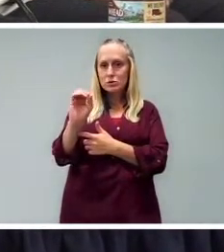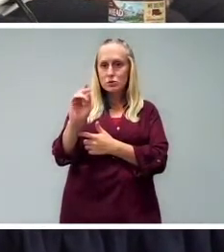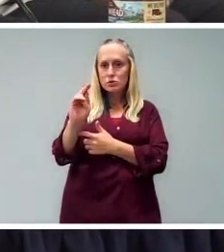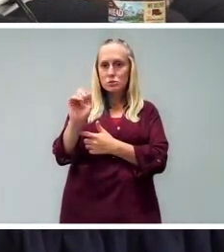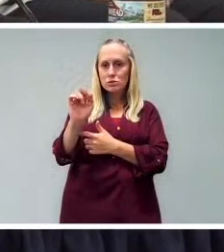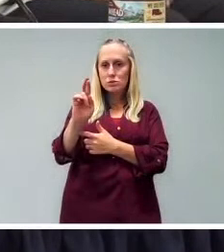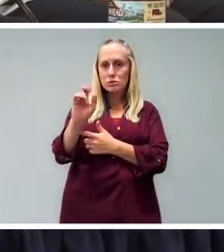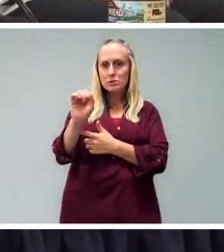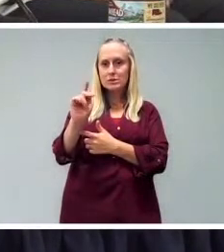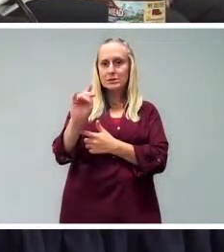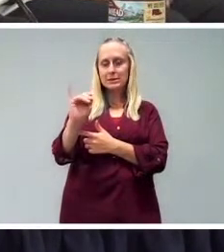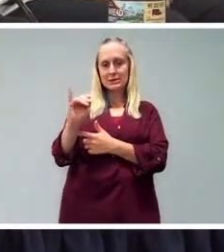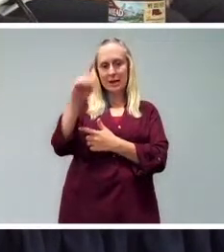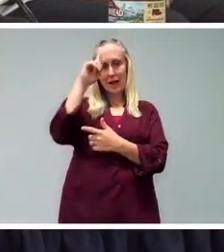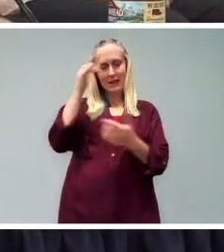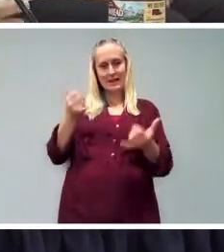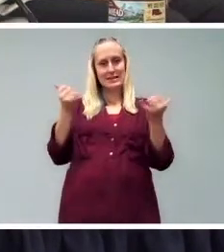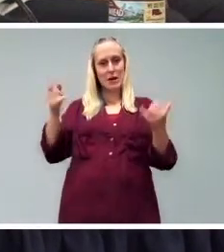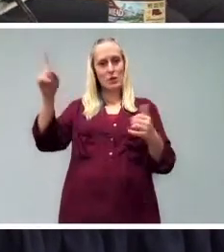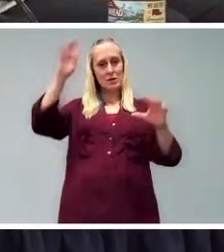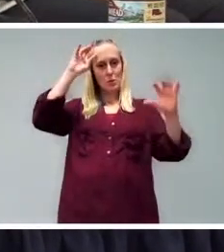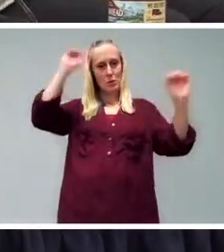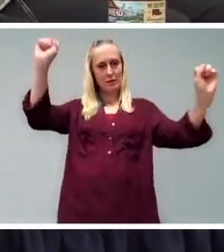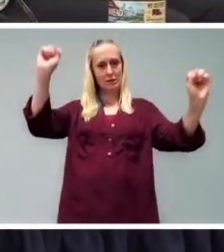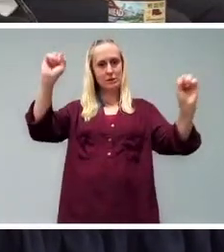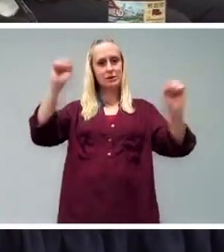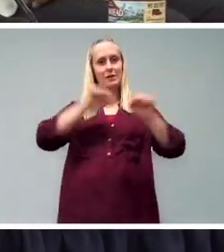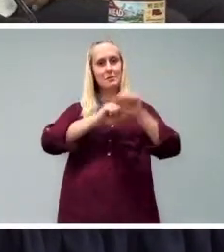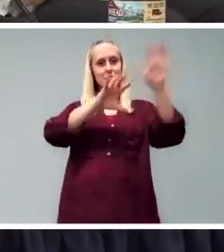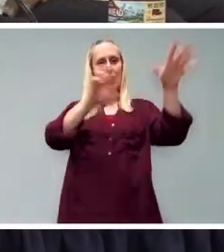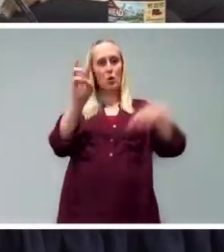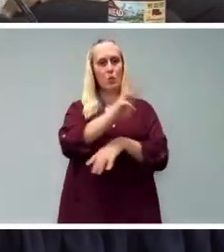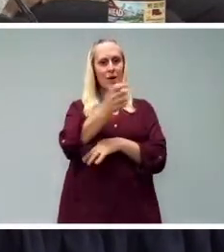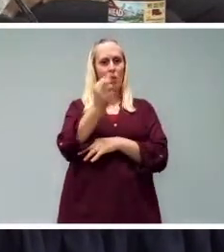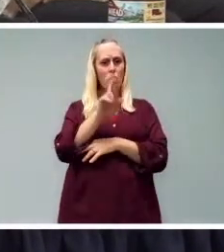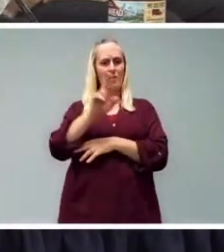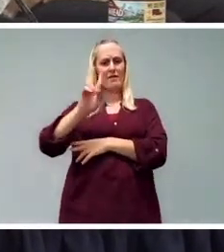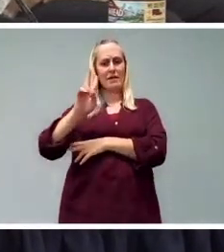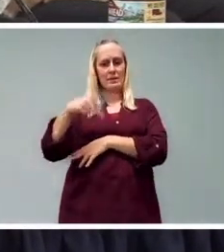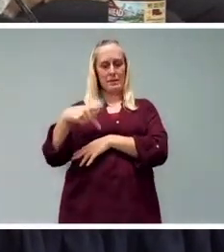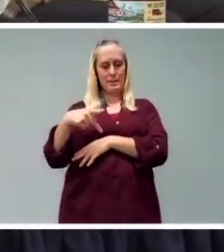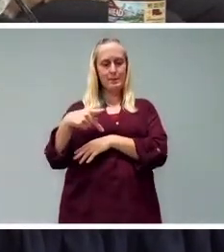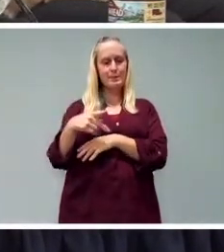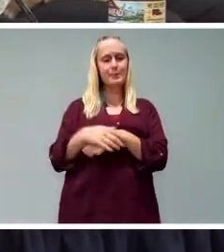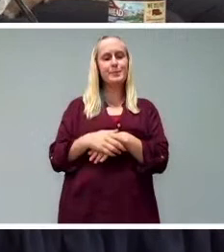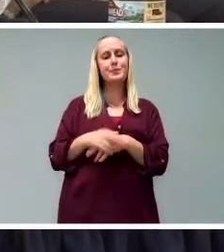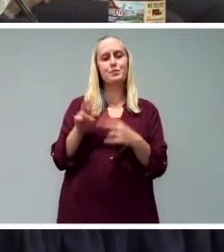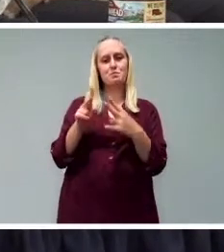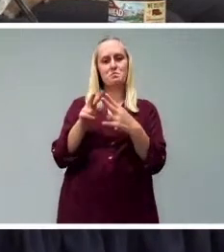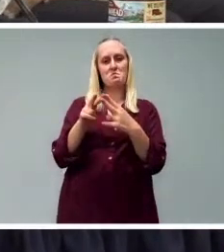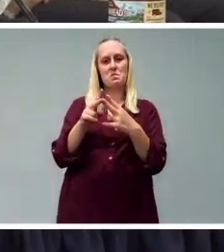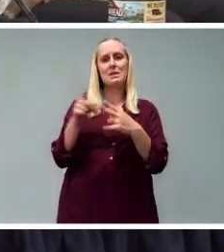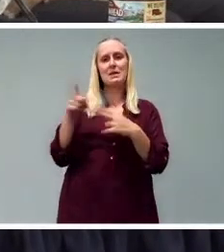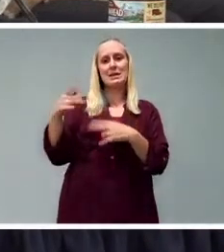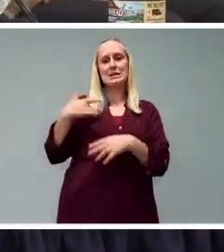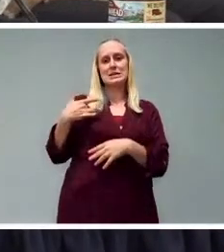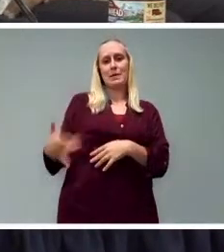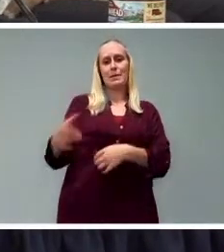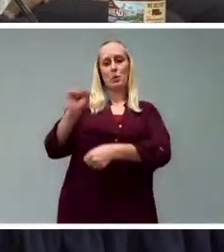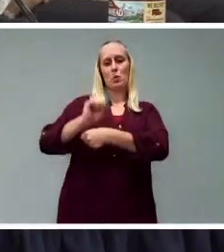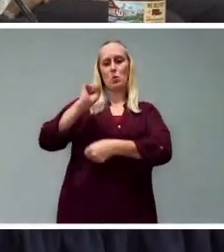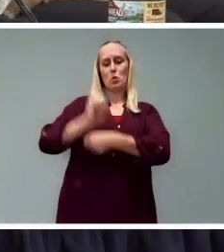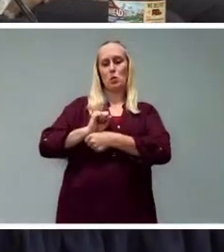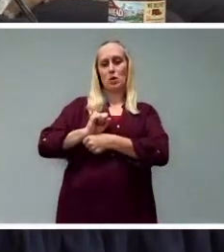I think he's the president now of Mountain West Investments, or the vice president, but he often, all the time, works on behalf of